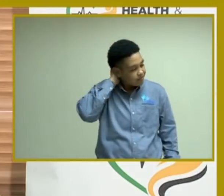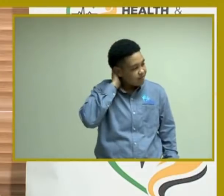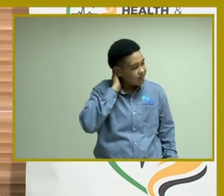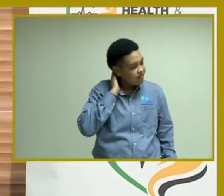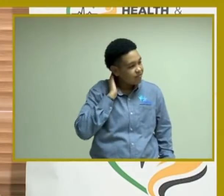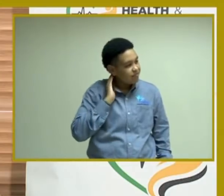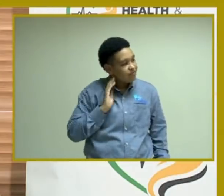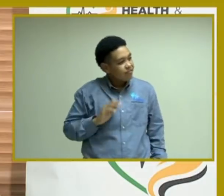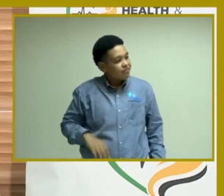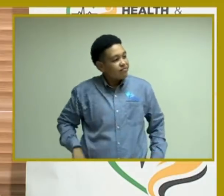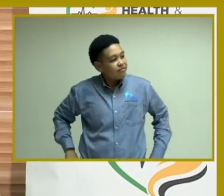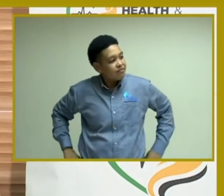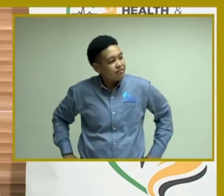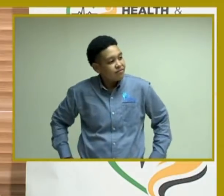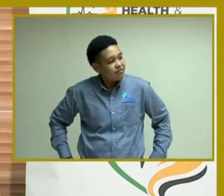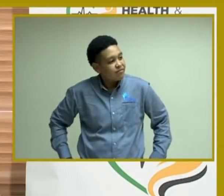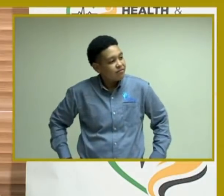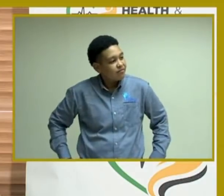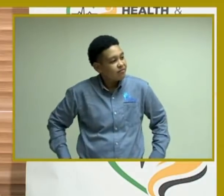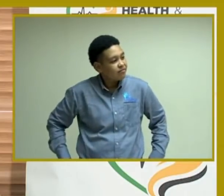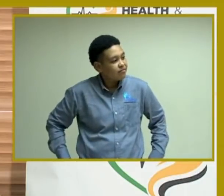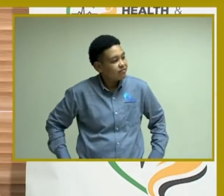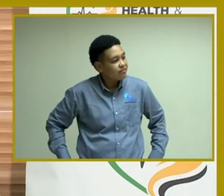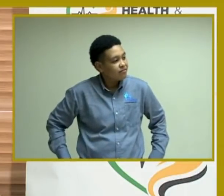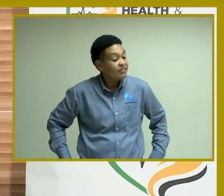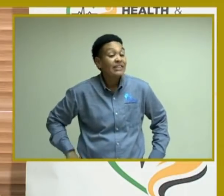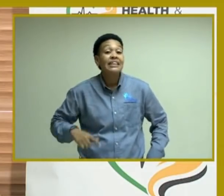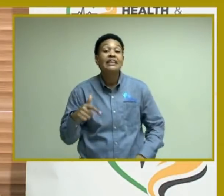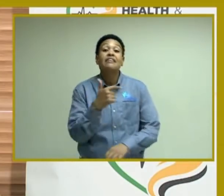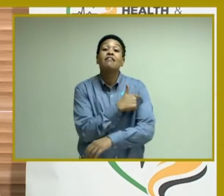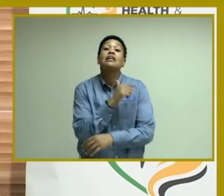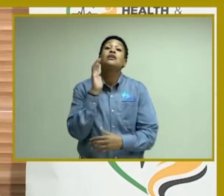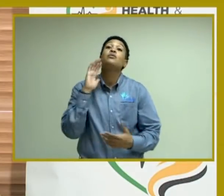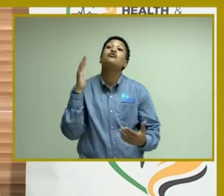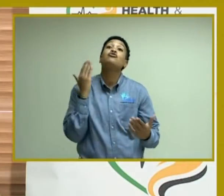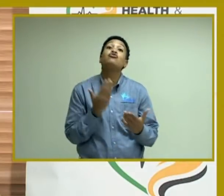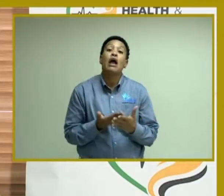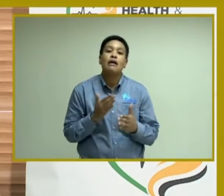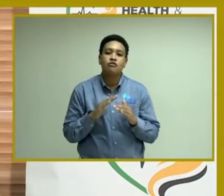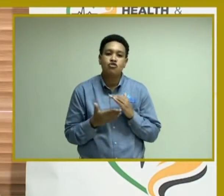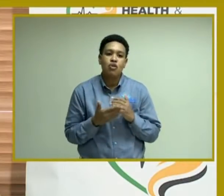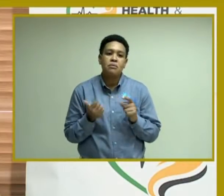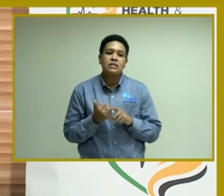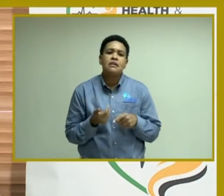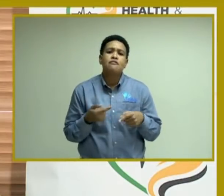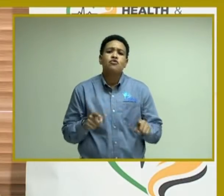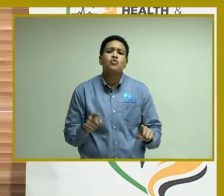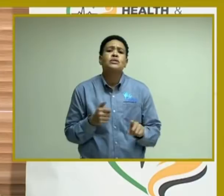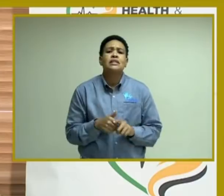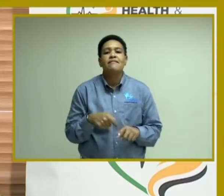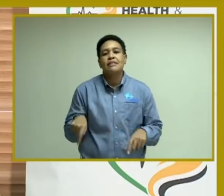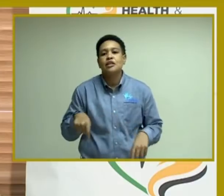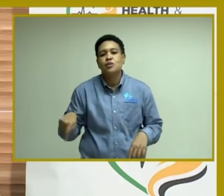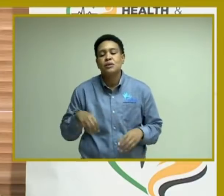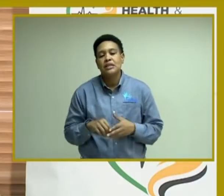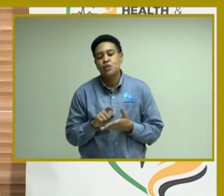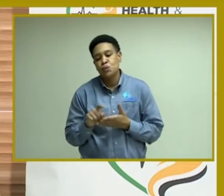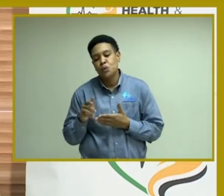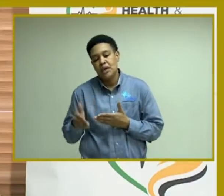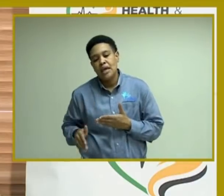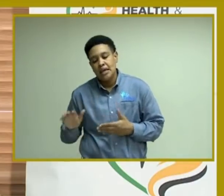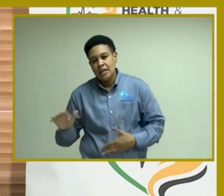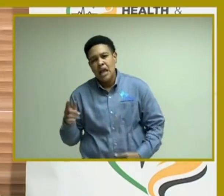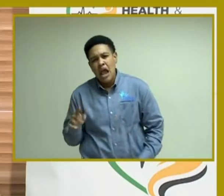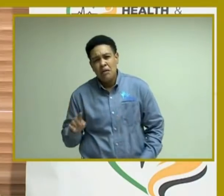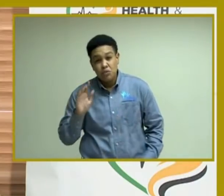this amount will get to Jamaica during the course of this week into the weekend.